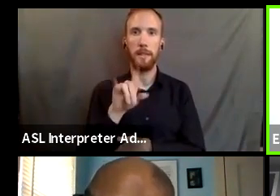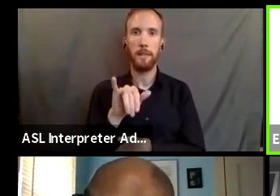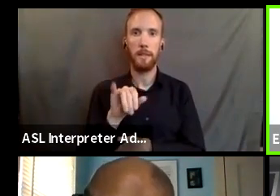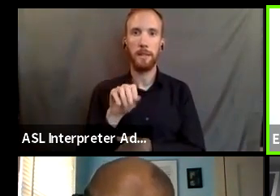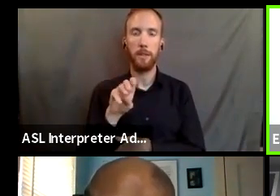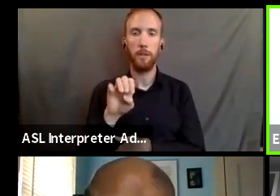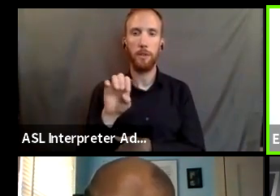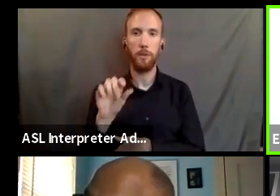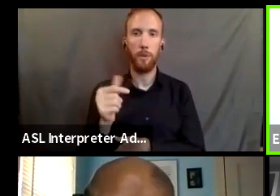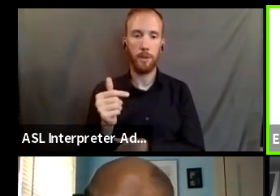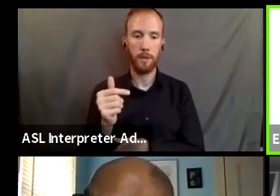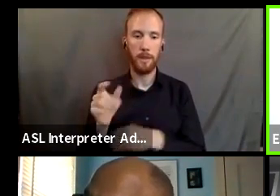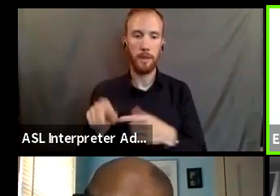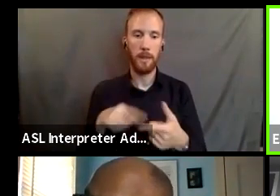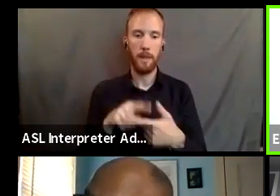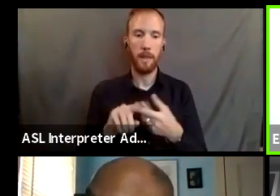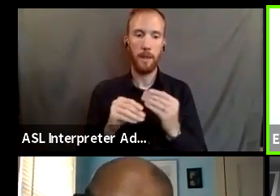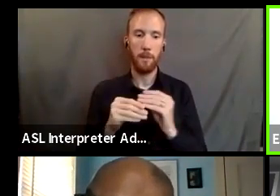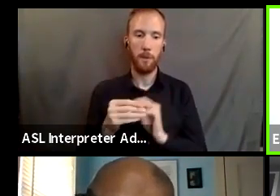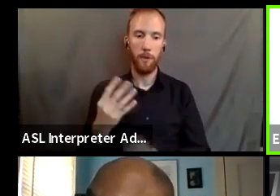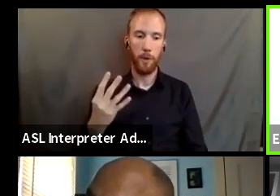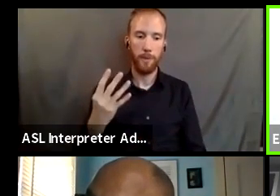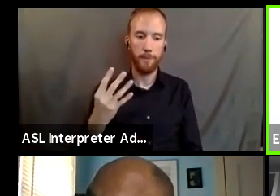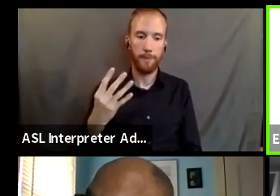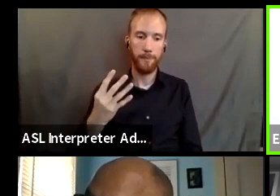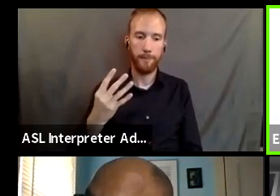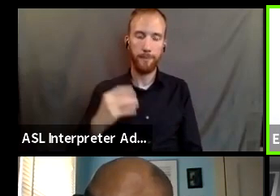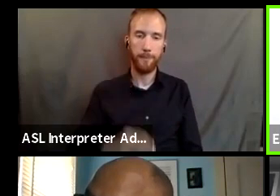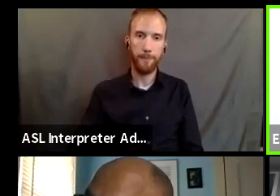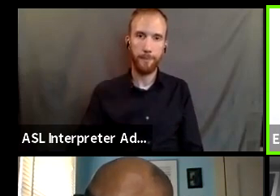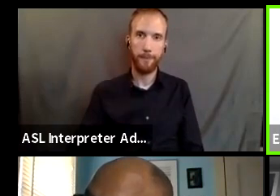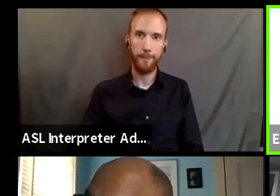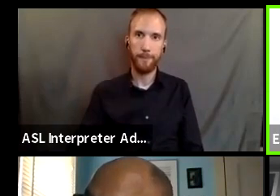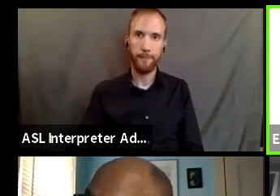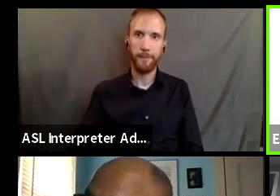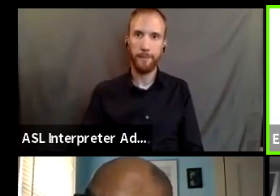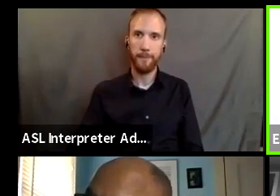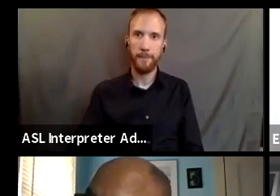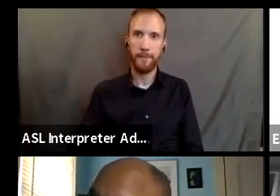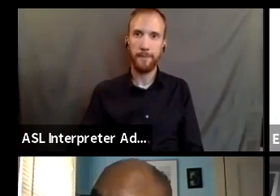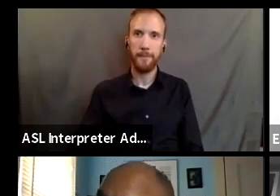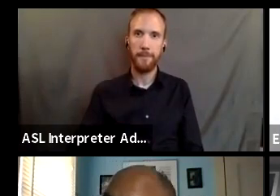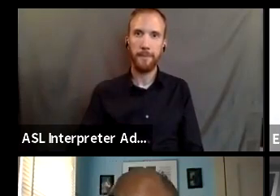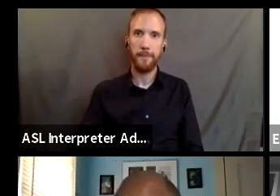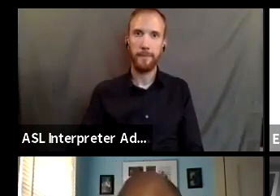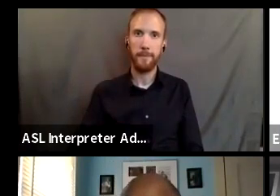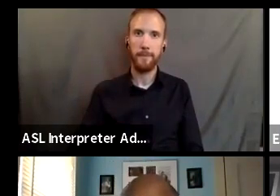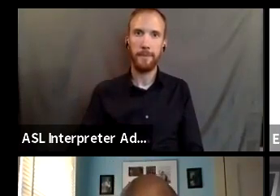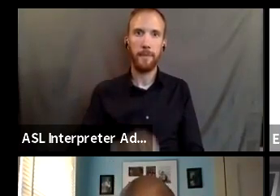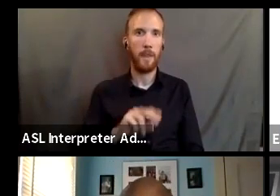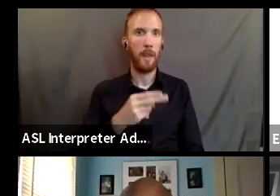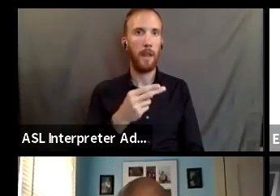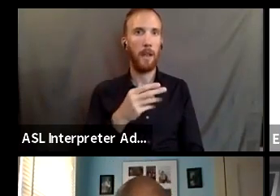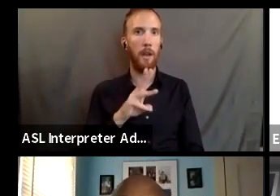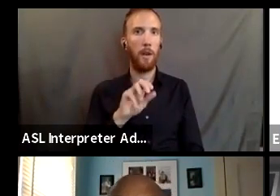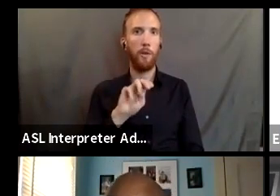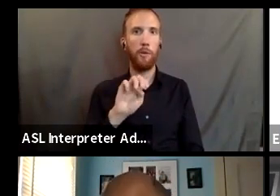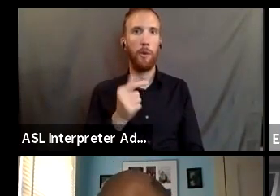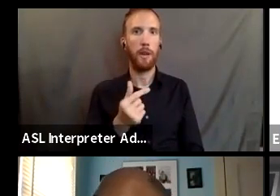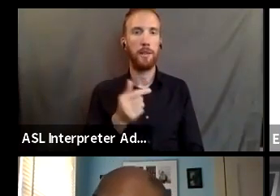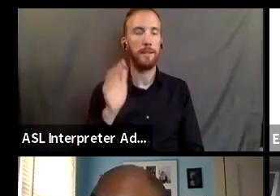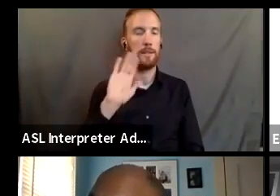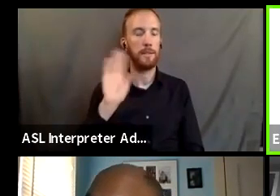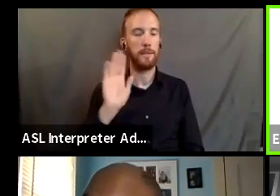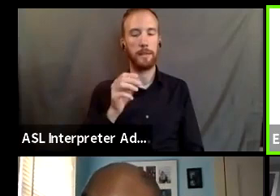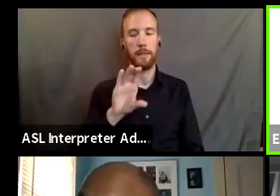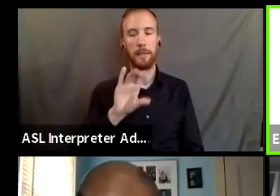melinda event miss wang yes hello this is cindy wayne